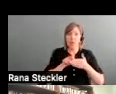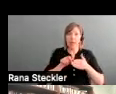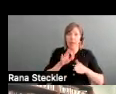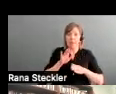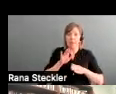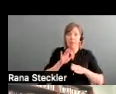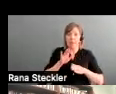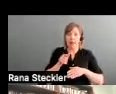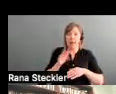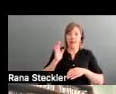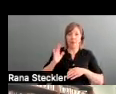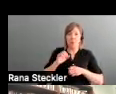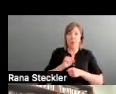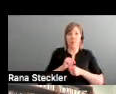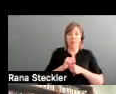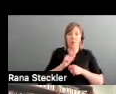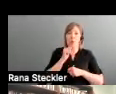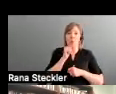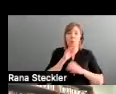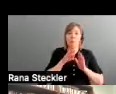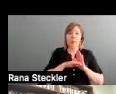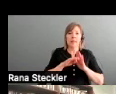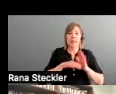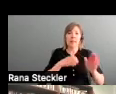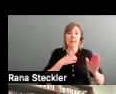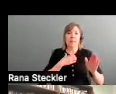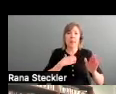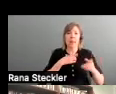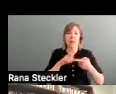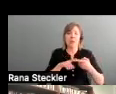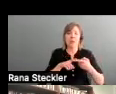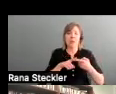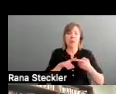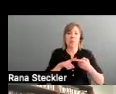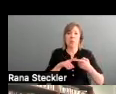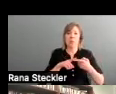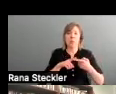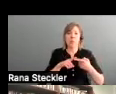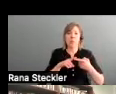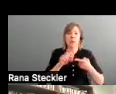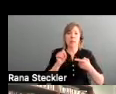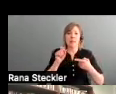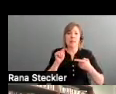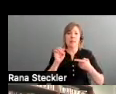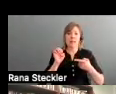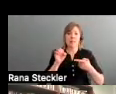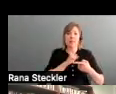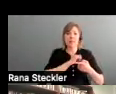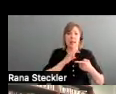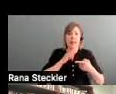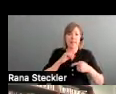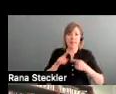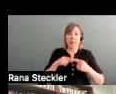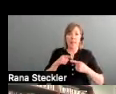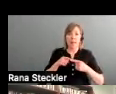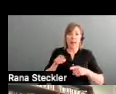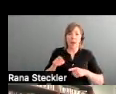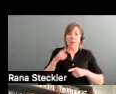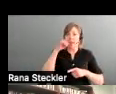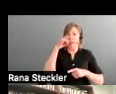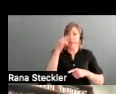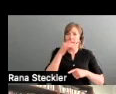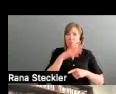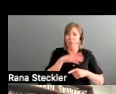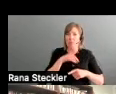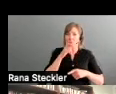former employee who's basically complaining to the St. Elizabeth staff about the Black